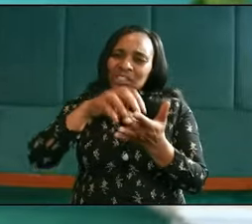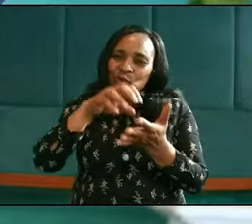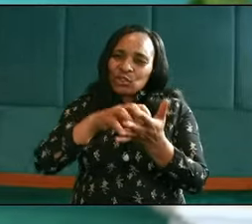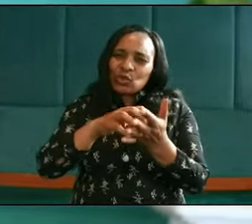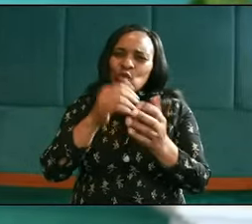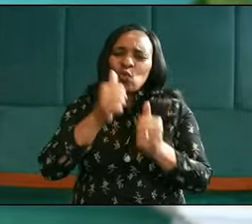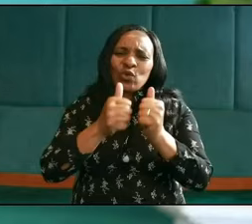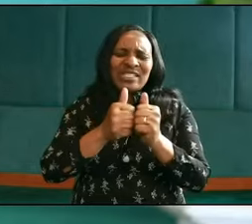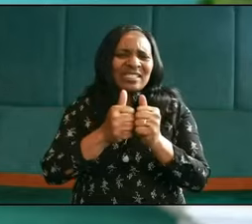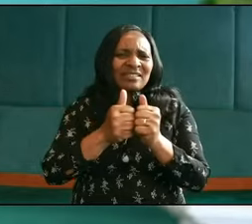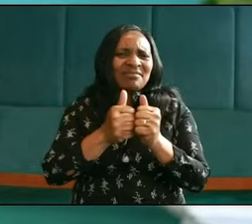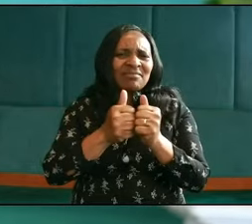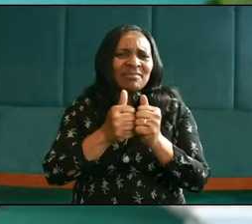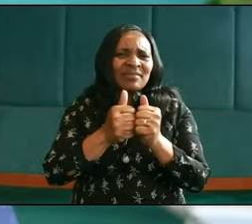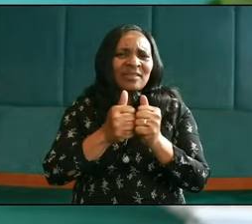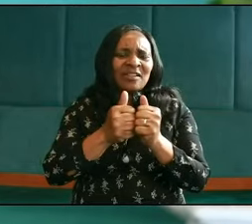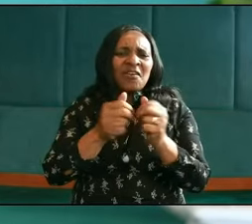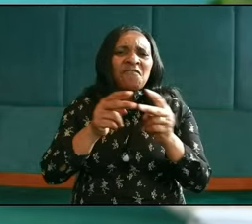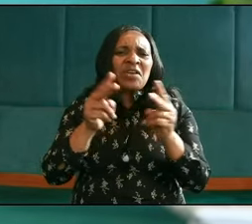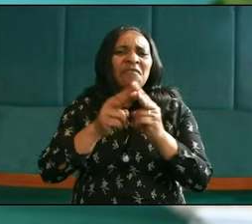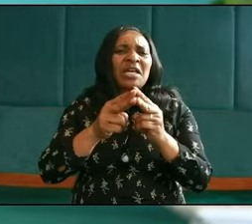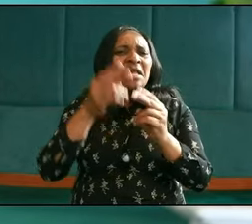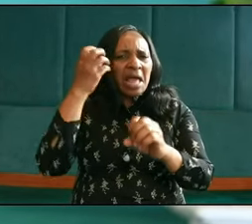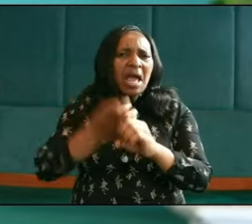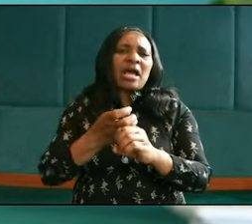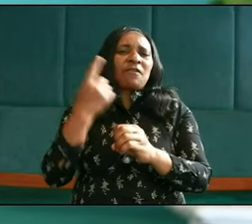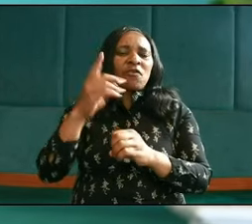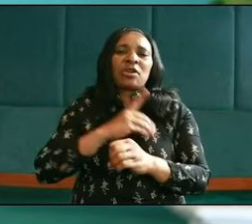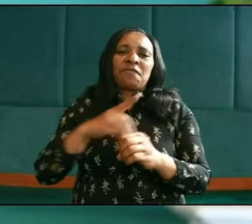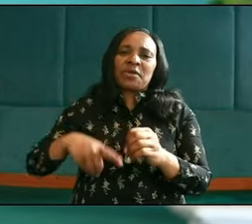that was seemingly deadly.